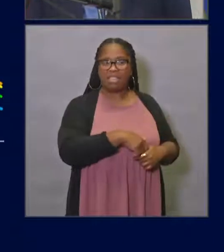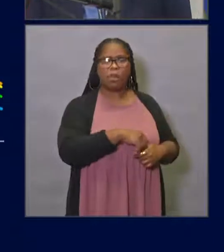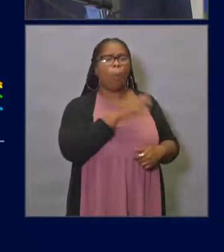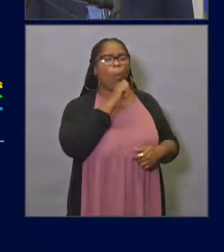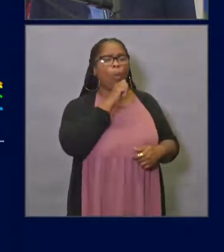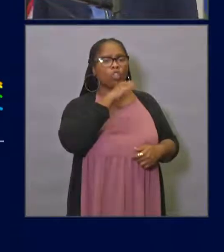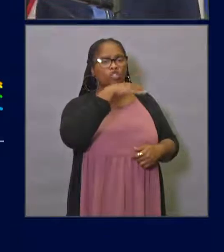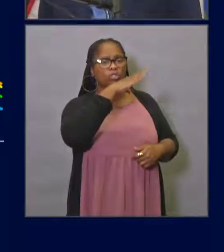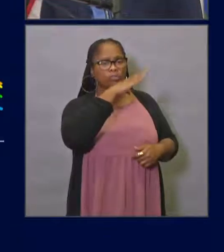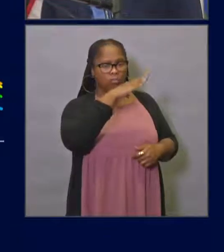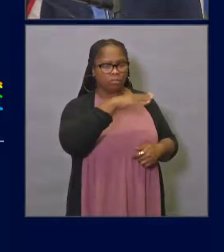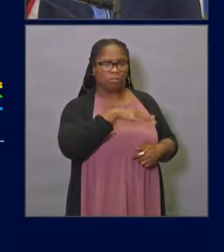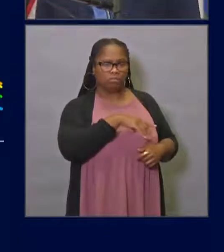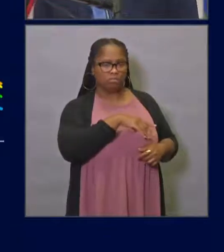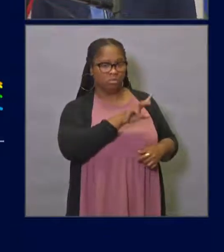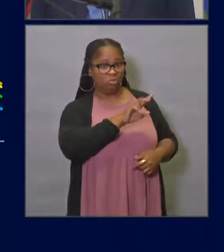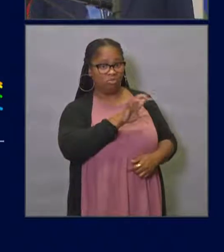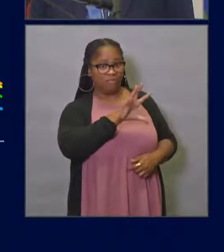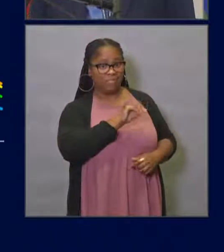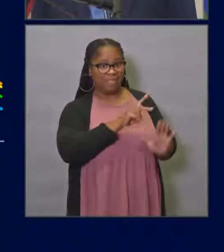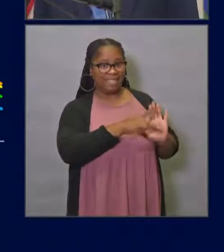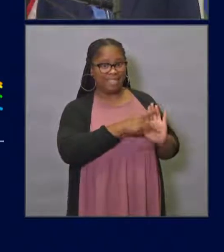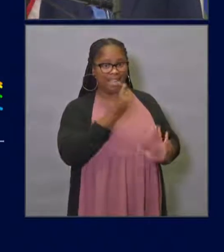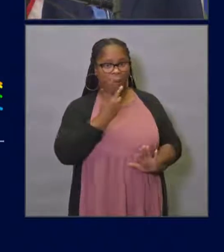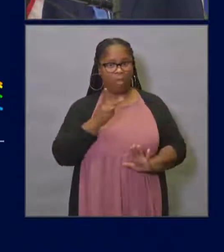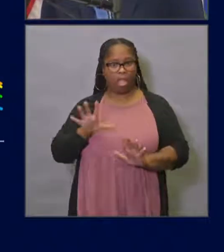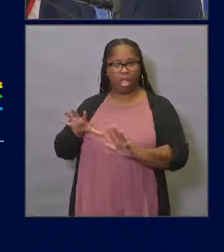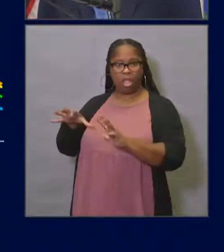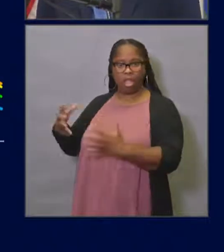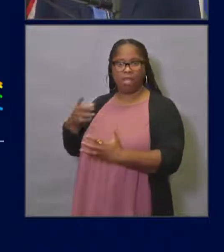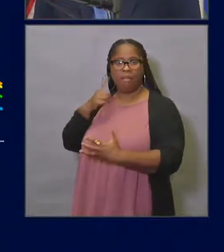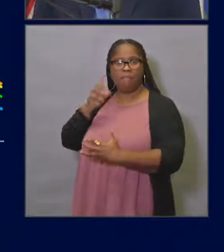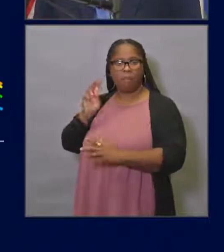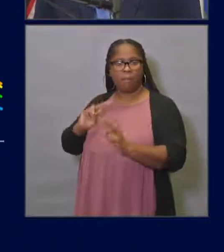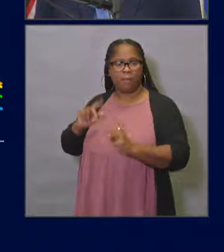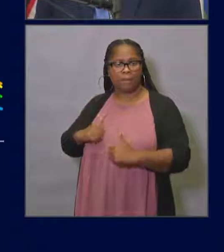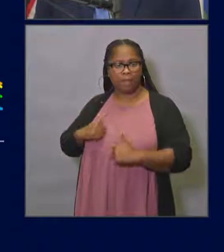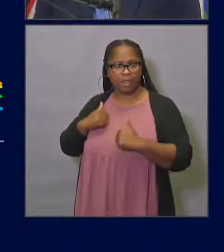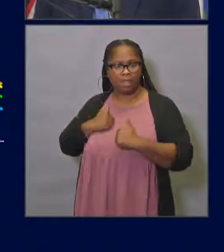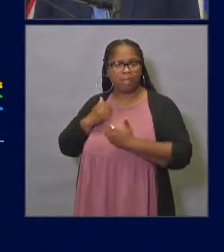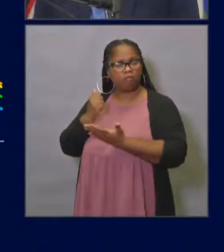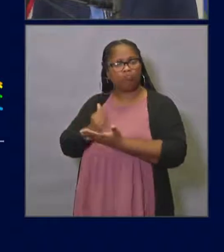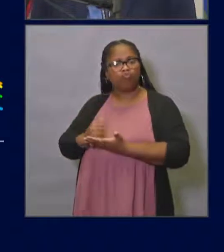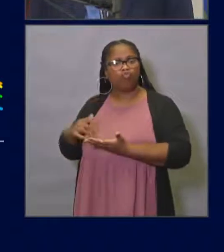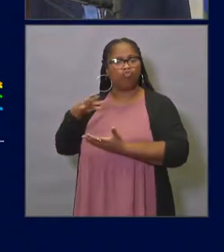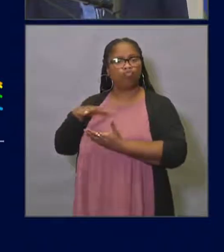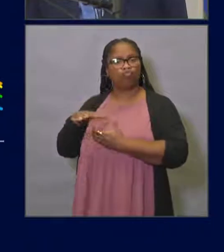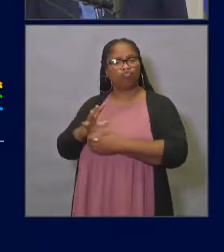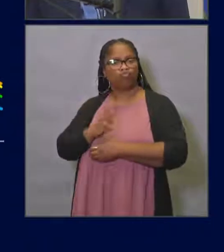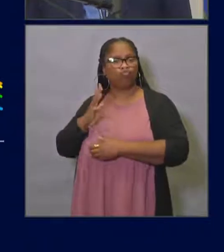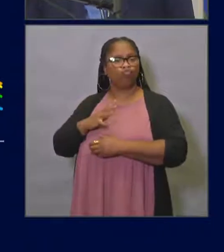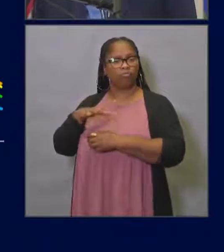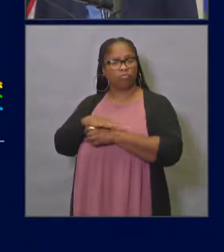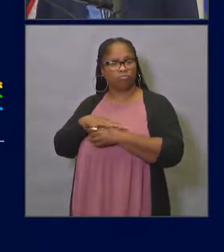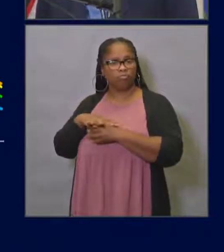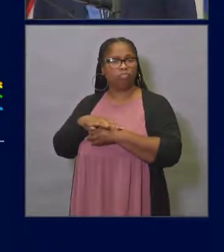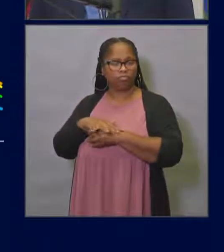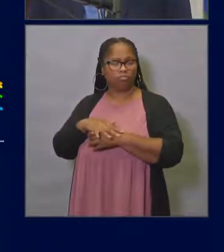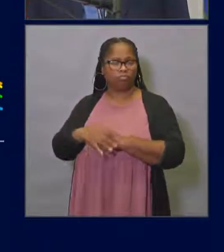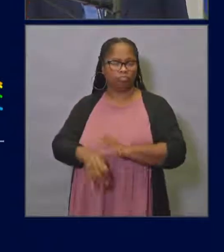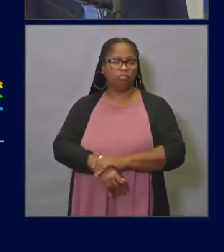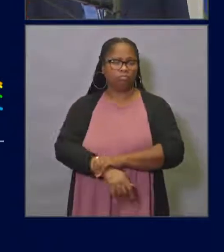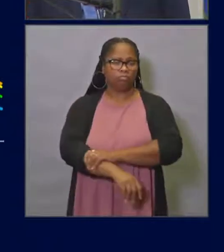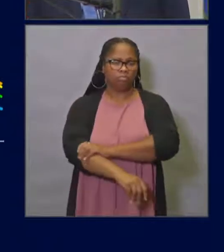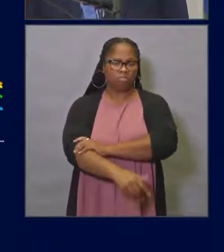that for the rate among cases that were seen in people who were living in communities with little